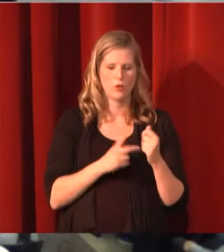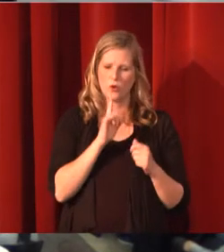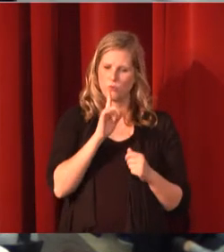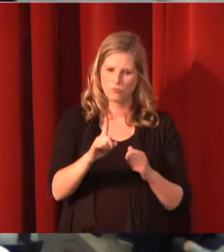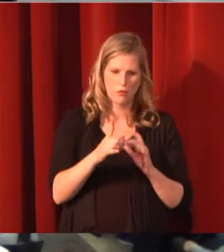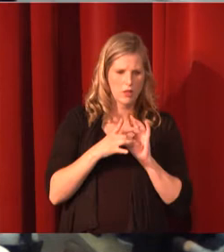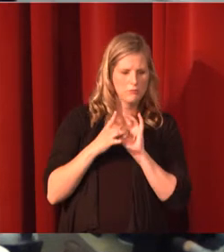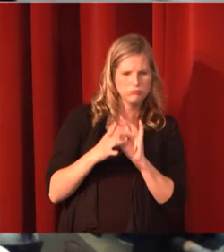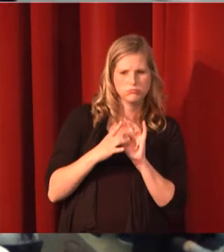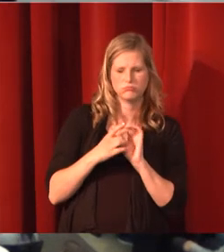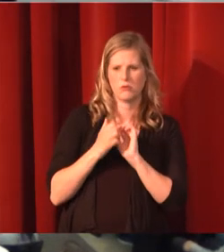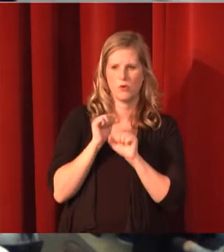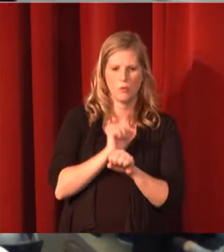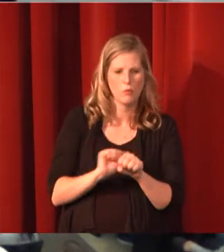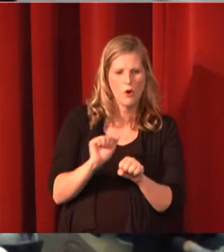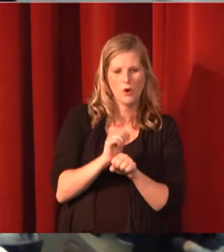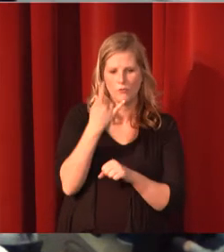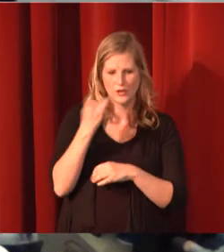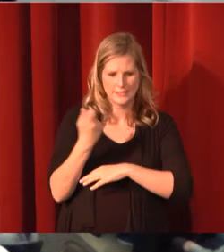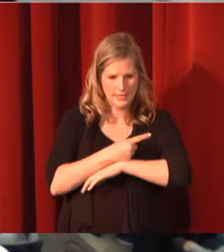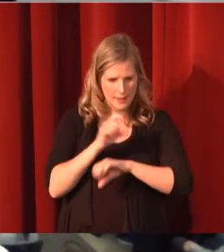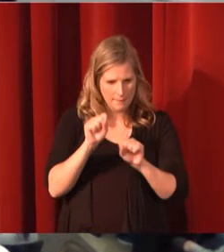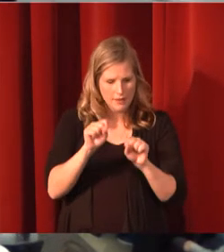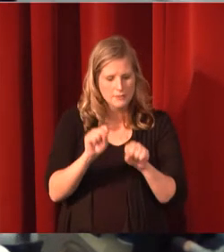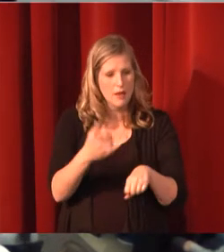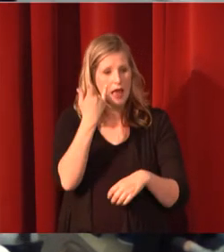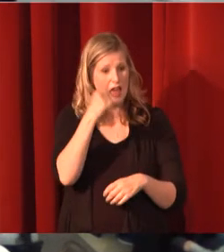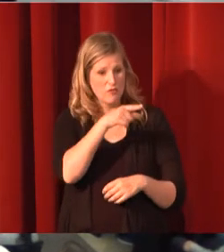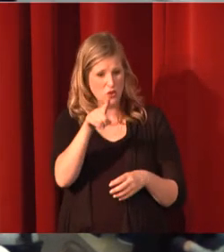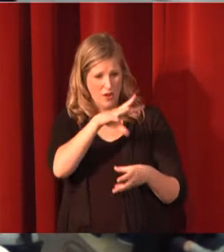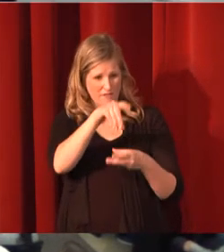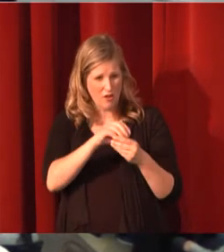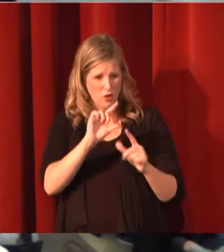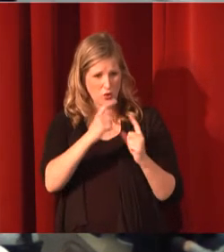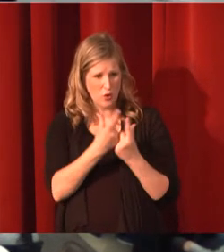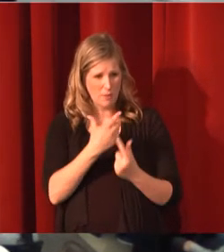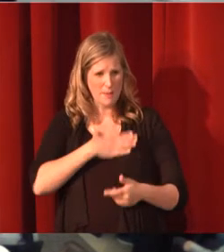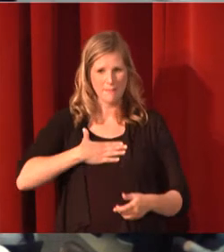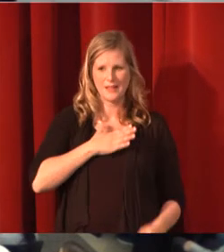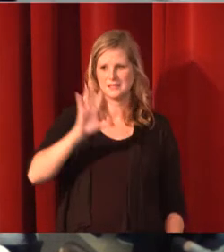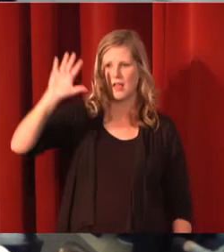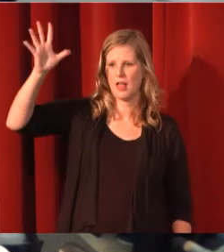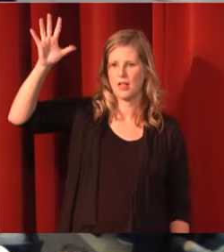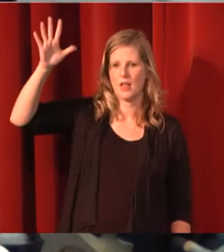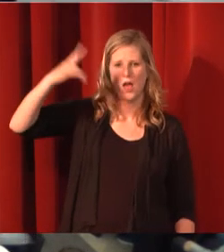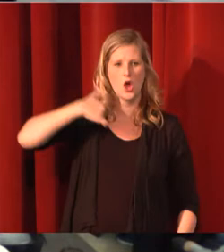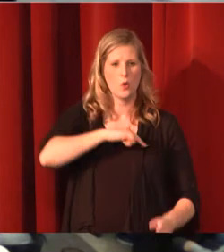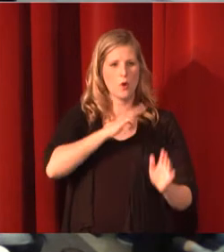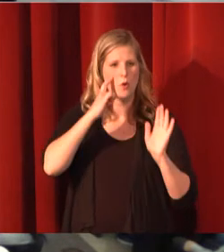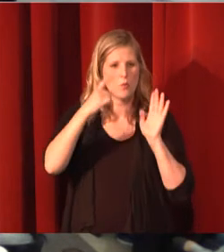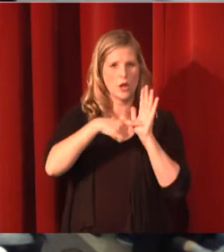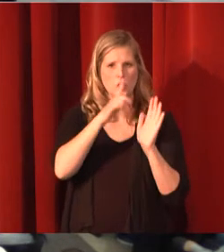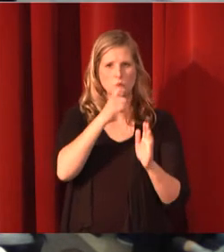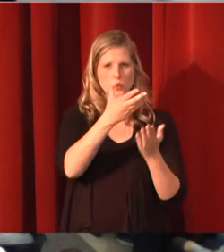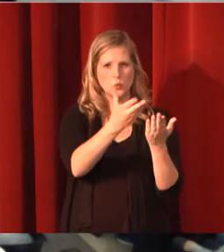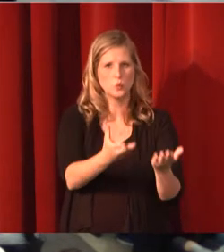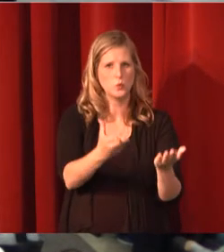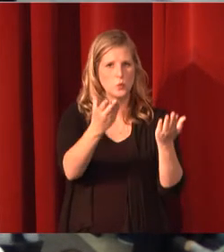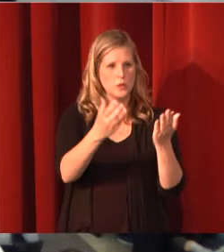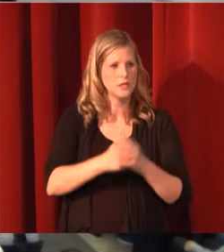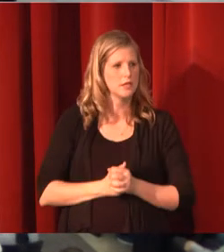together to make today possible if you're part of that group would you just wave your hands so we can recognize who you are oh